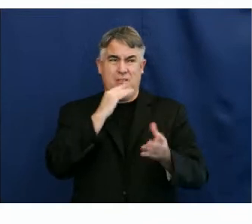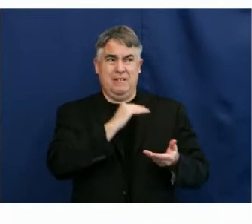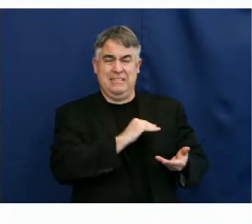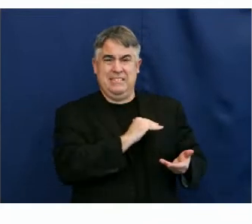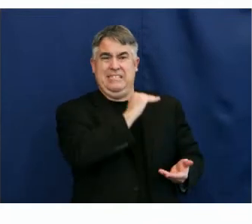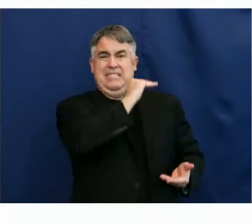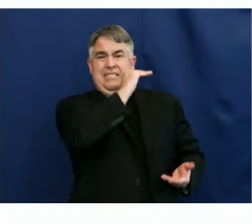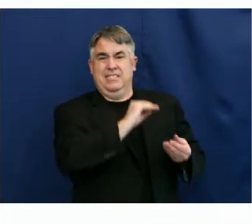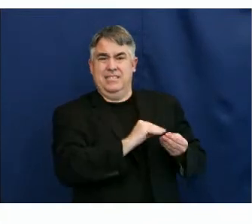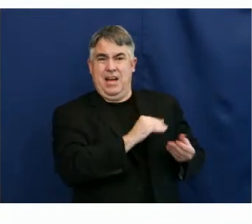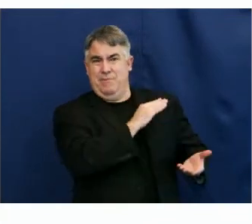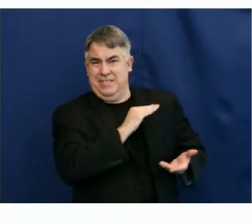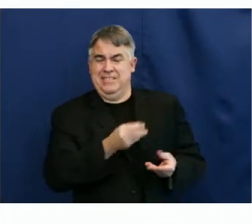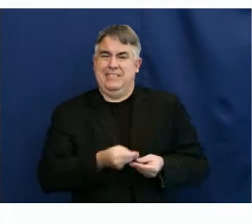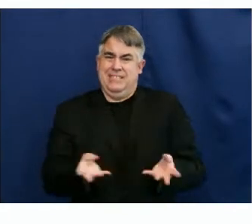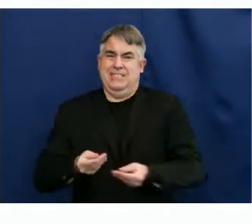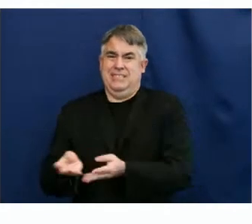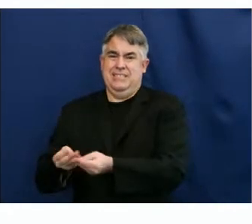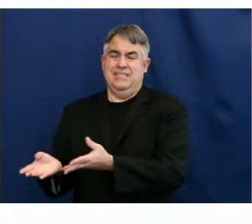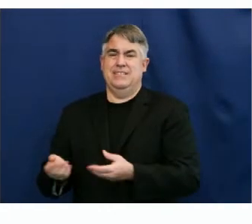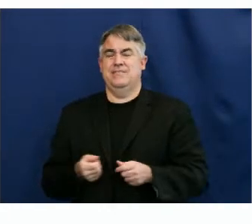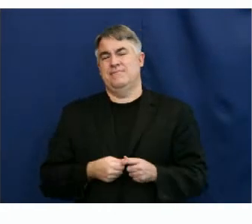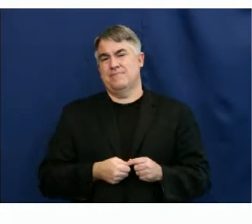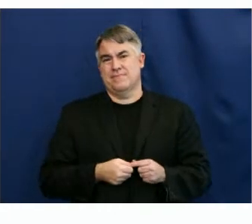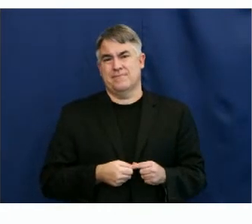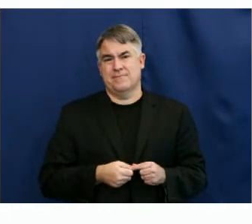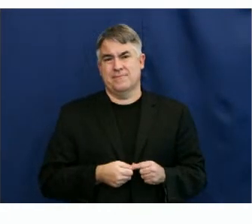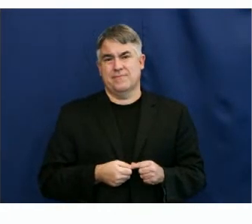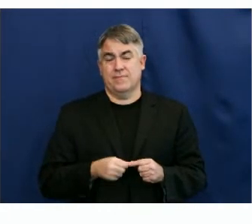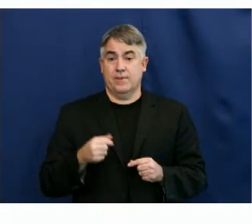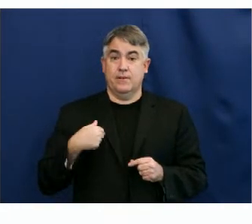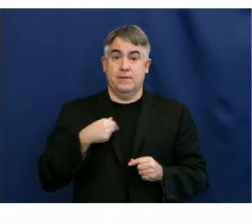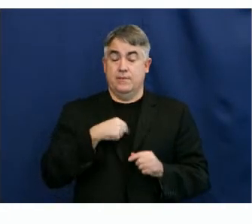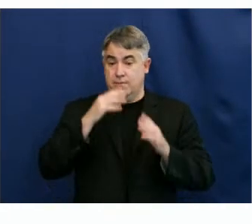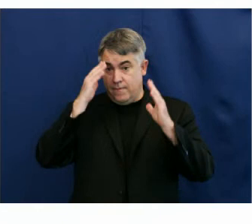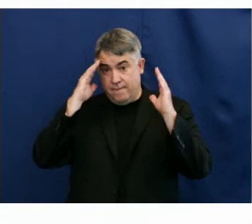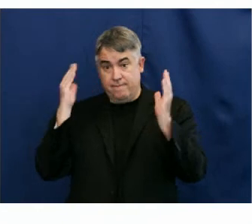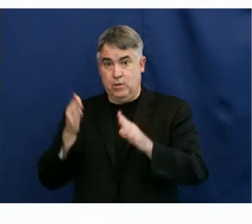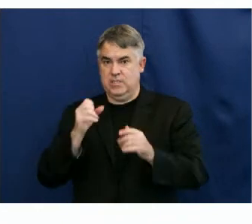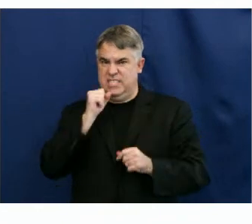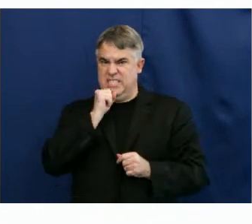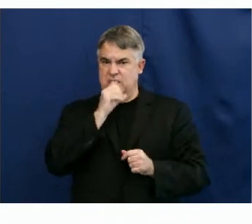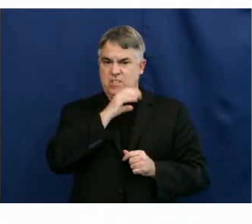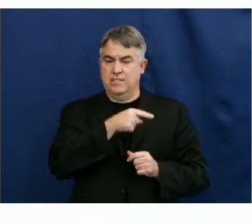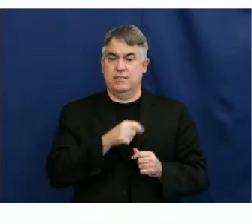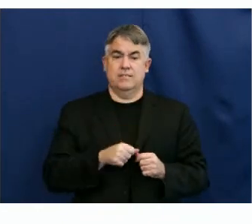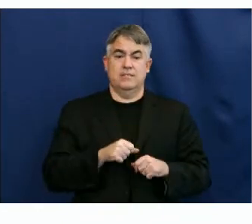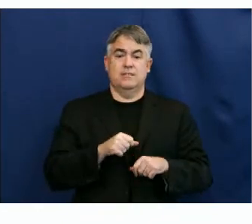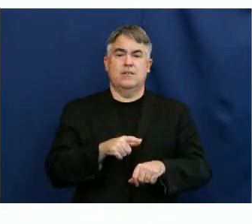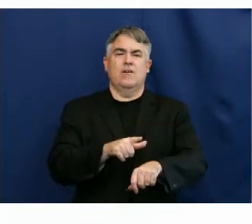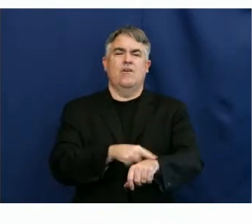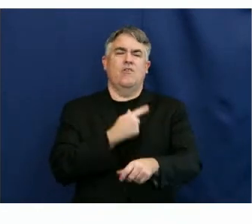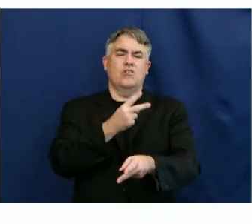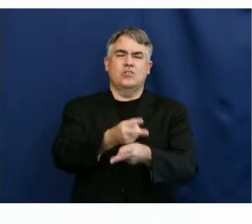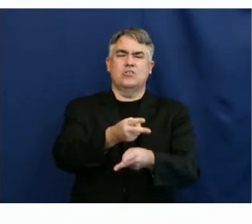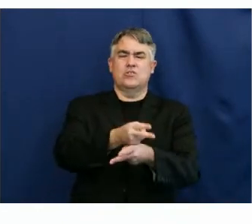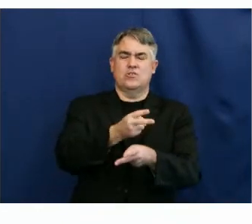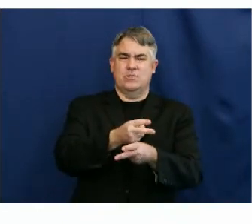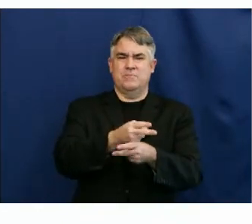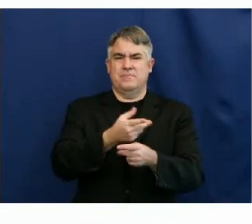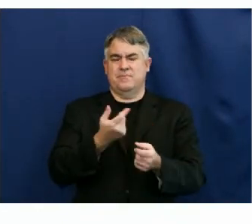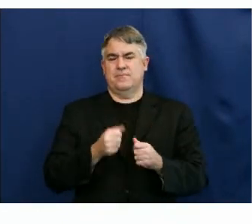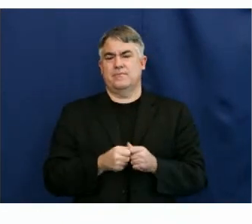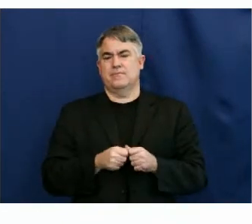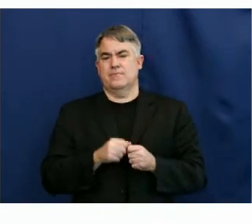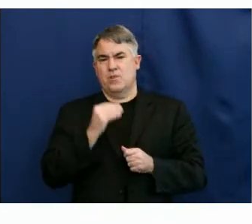focused, continue our efforts to work through our seniors. You can again see our long-term care facilities and skilled nursing facilities. Again, these